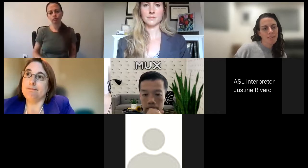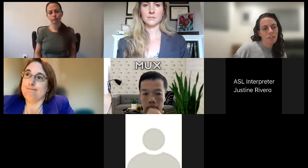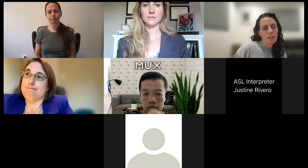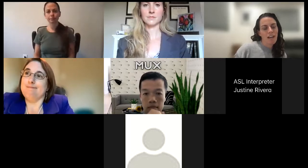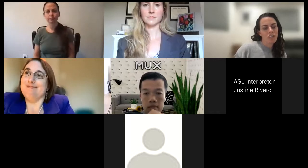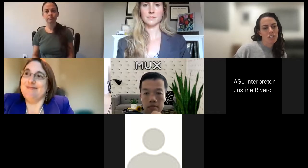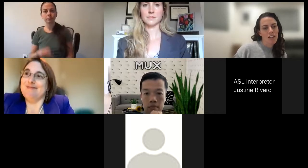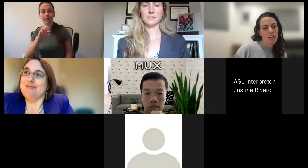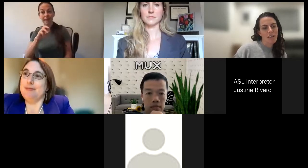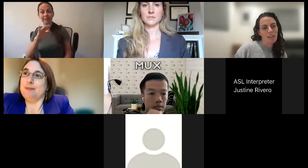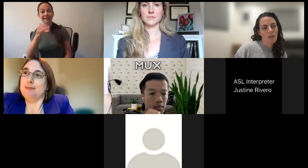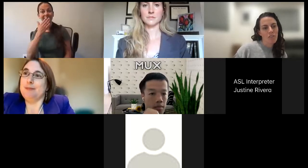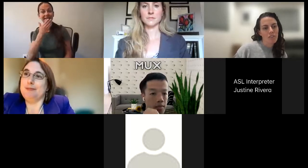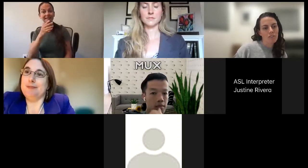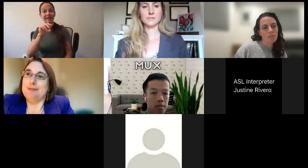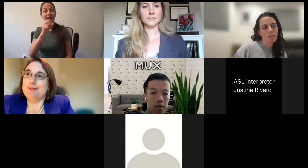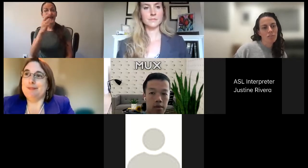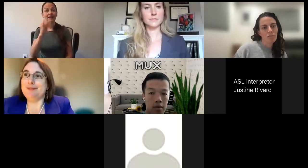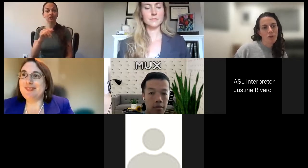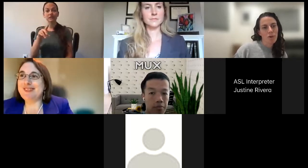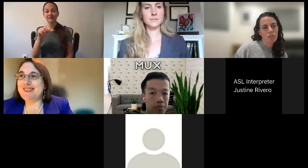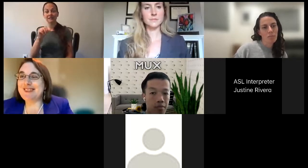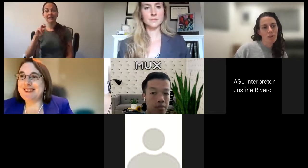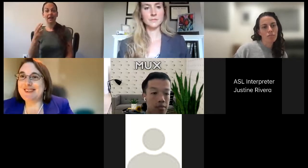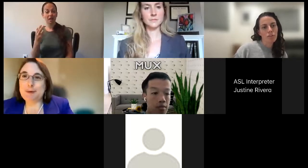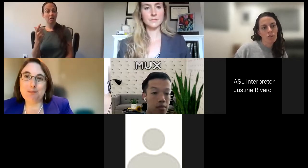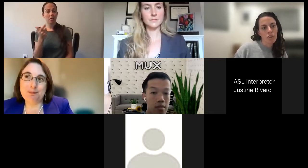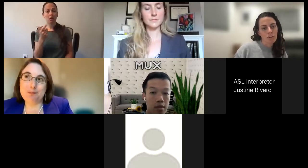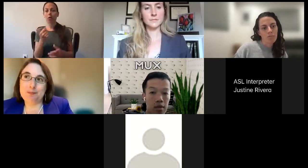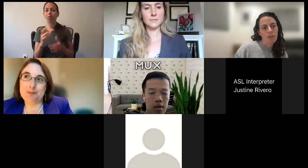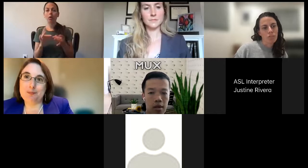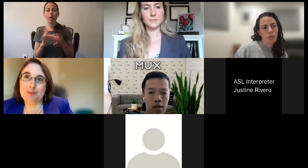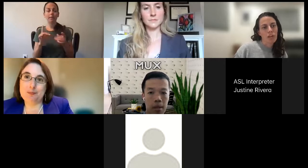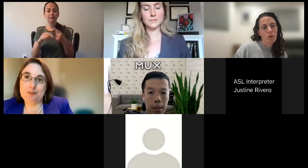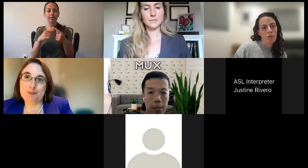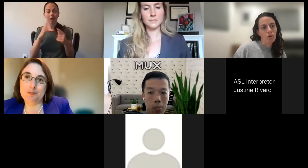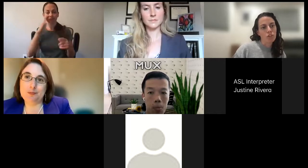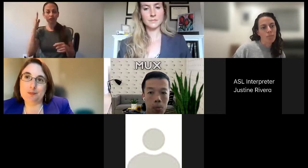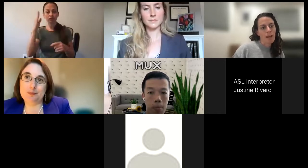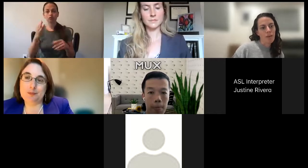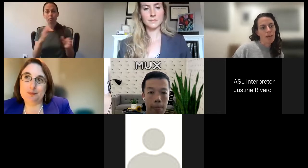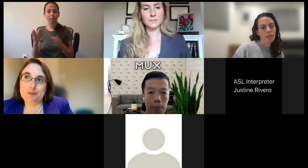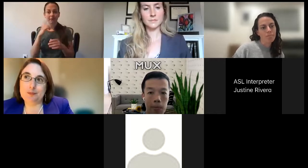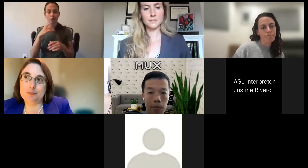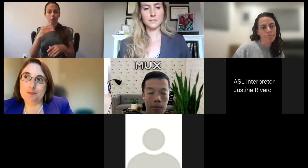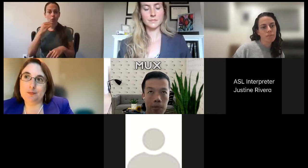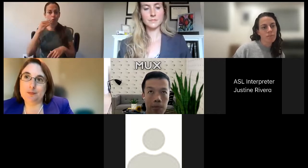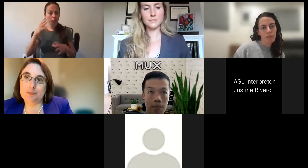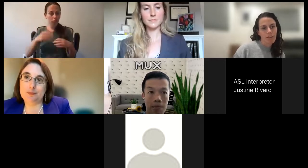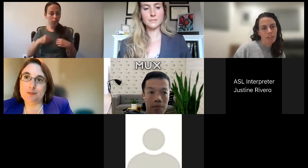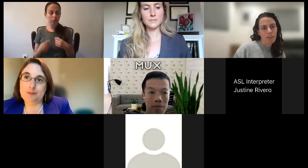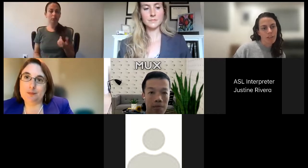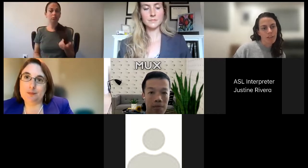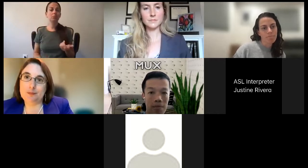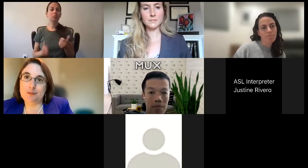Thanks, Angela. Ashley, Yen, anything on this kind of broader topic of long-term financial planning and homeownership and how that